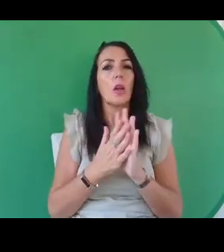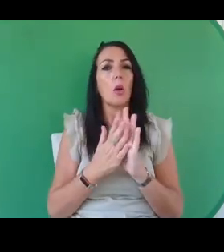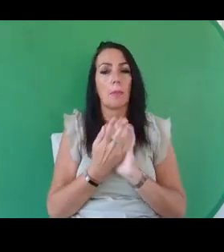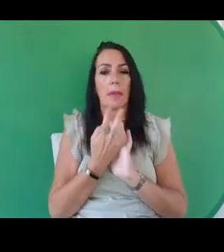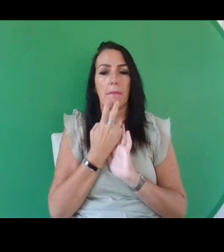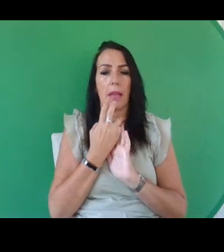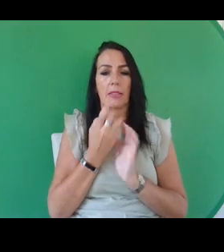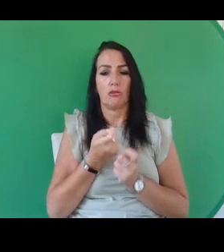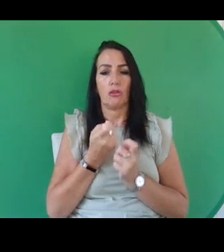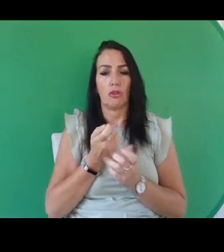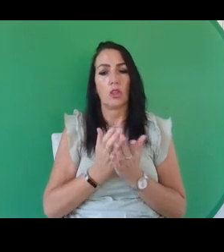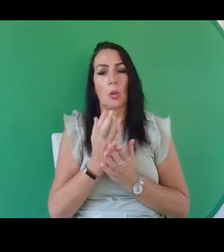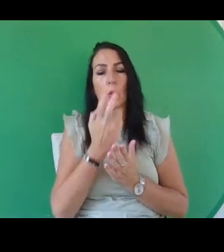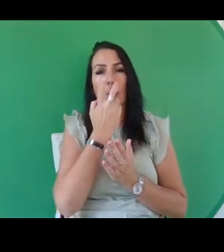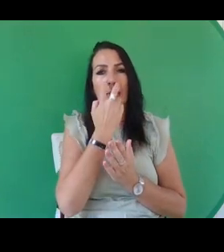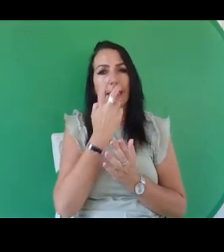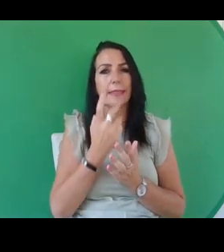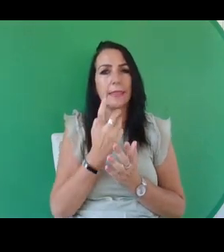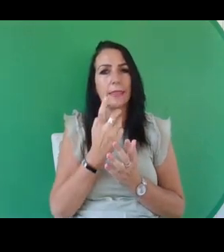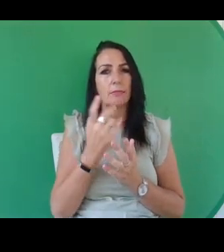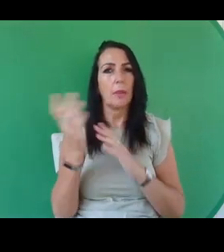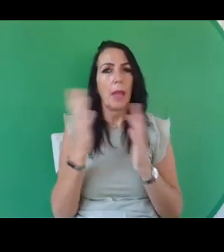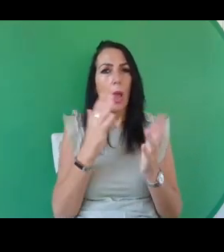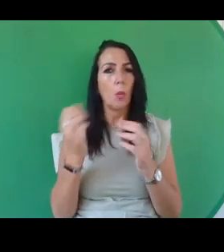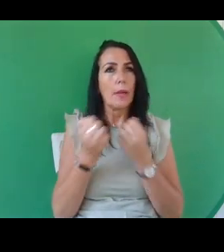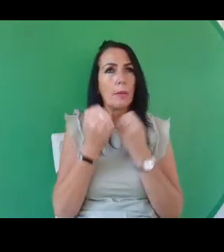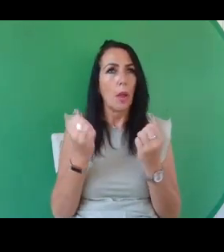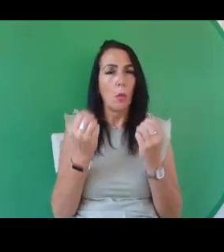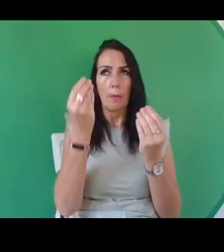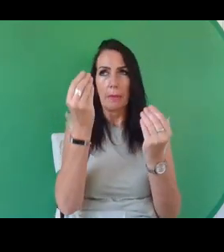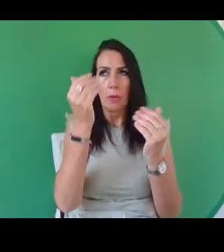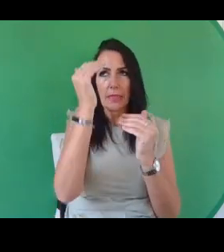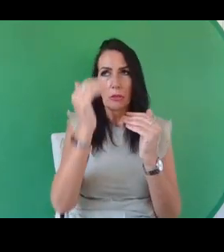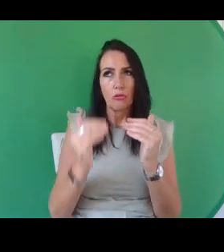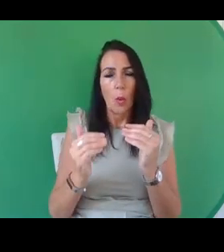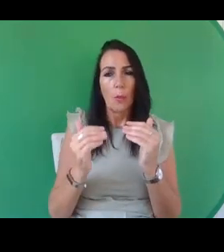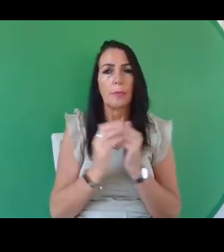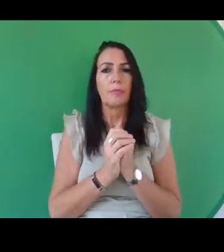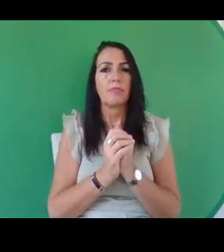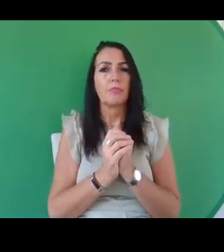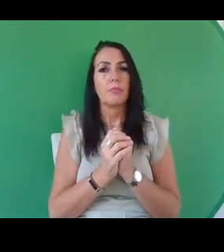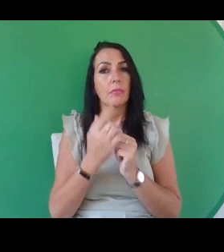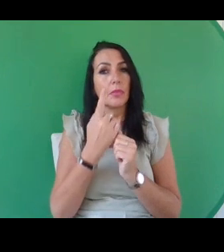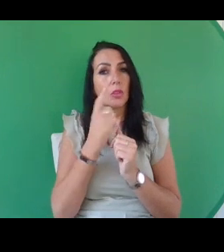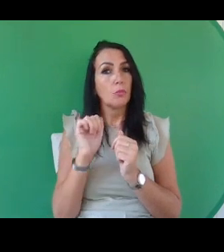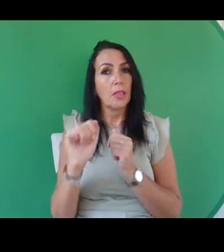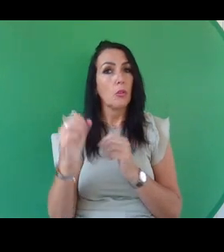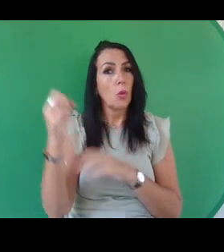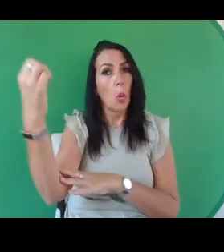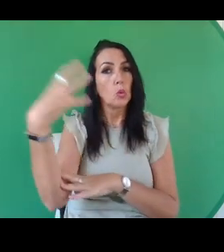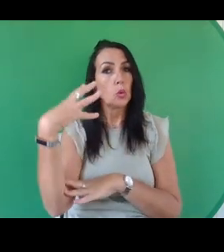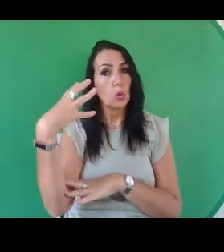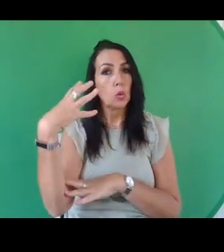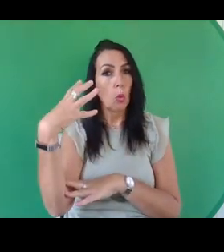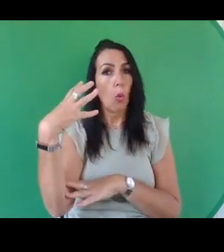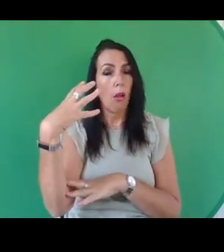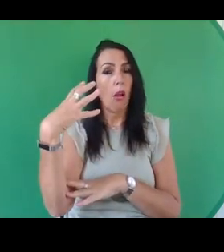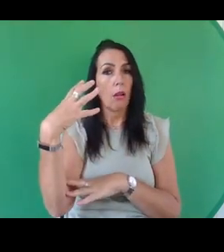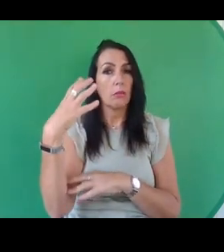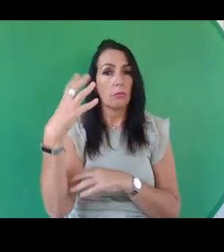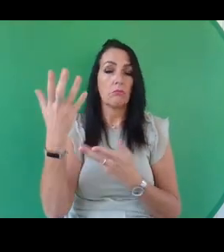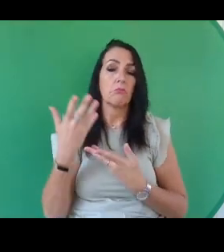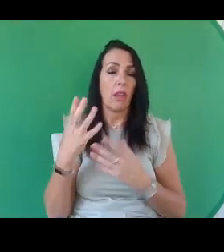overnight when a glut of wind power sees prices drop. And other sources might even be your own solar array, which provides free